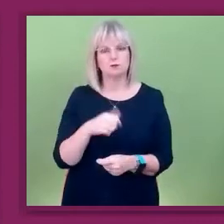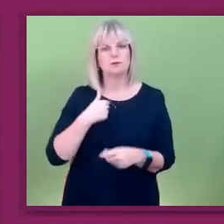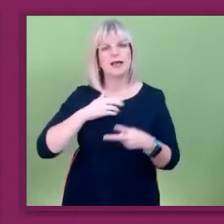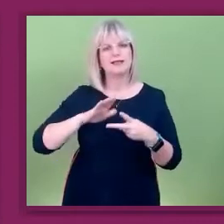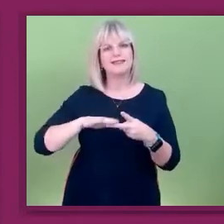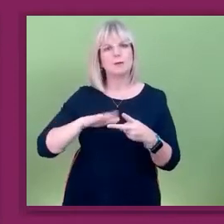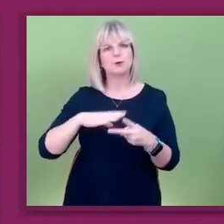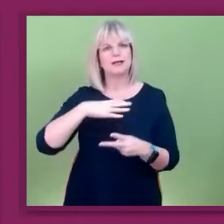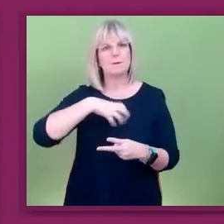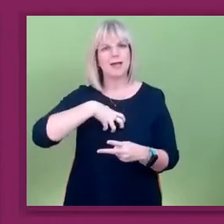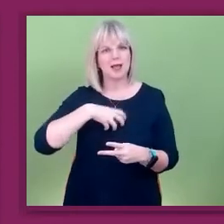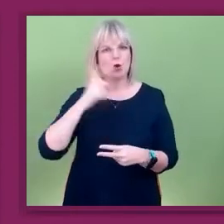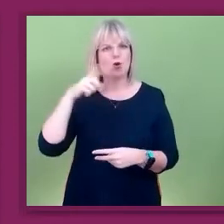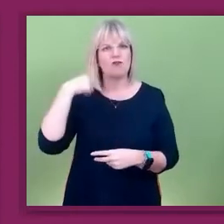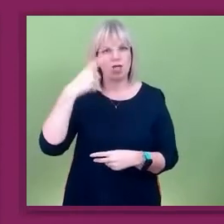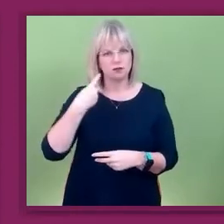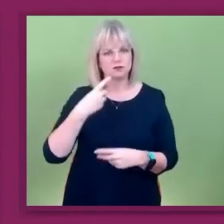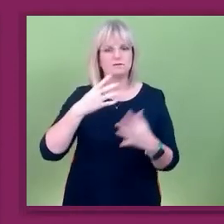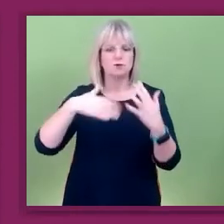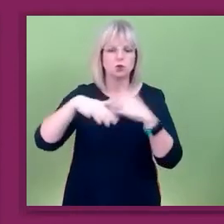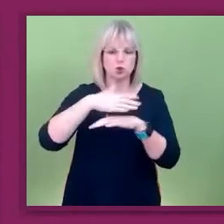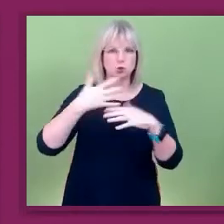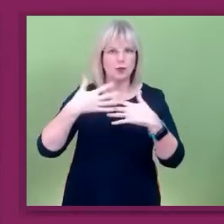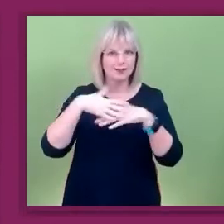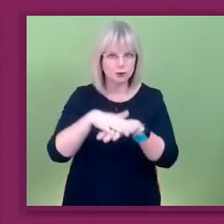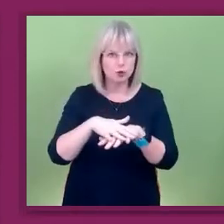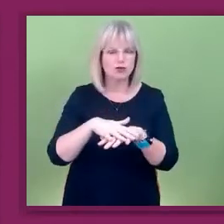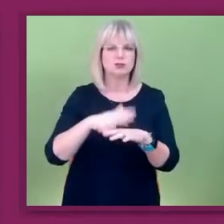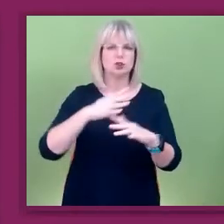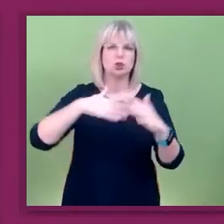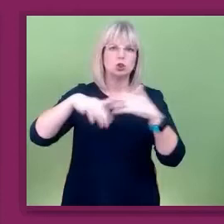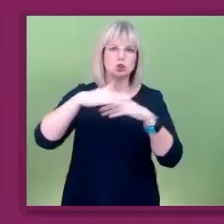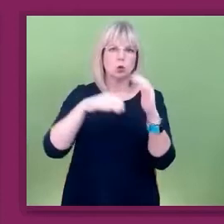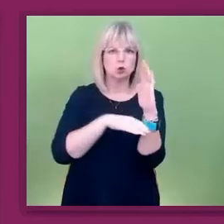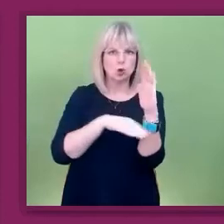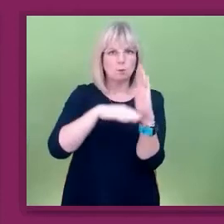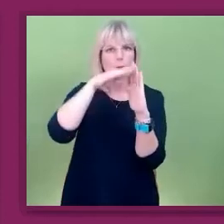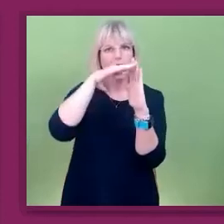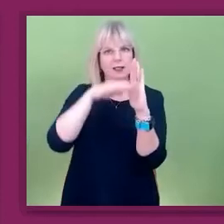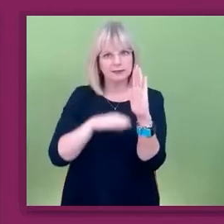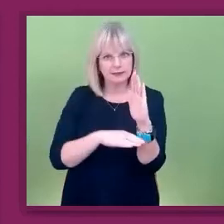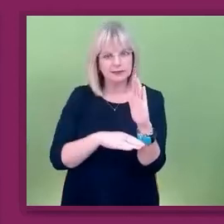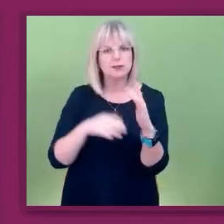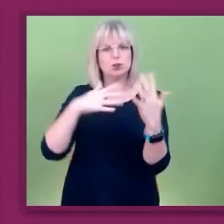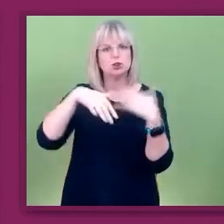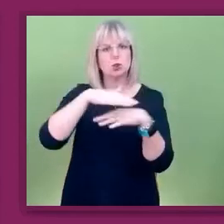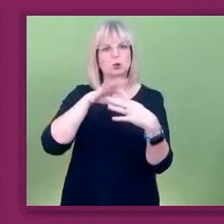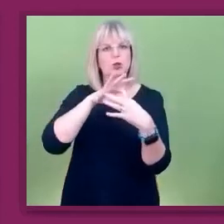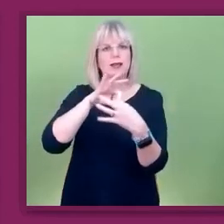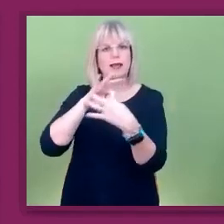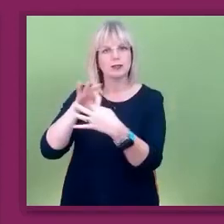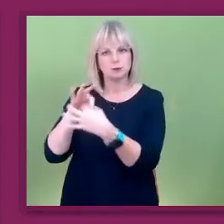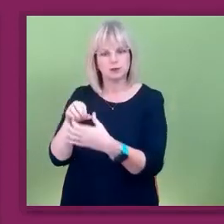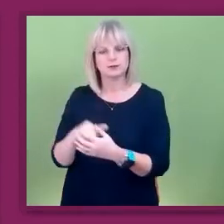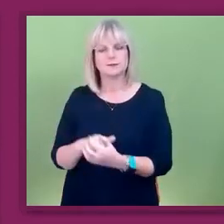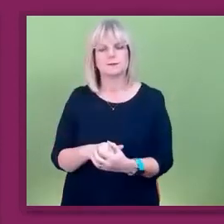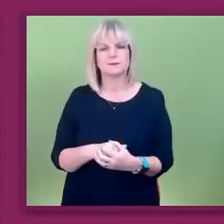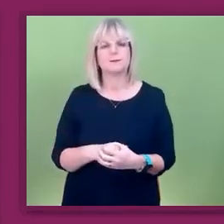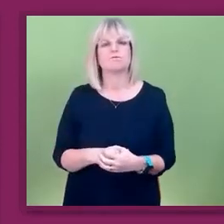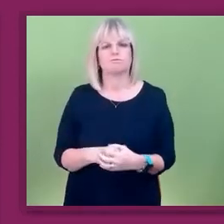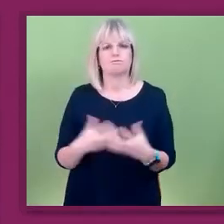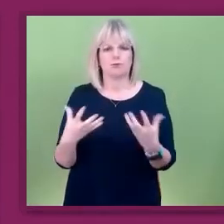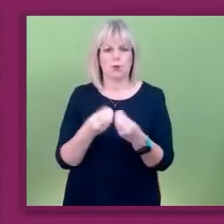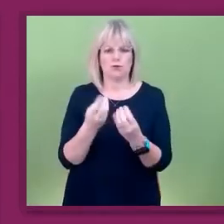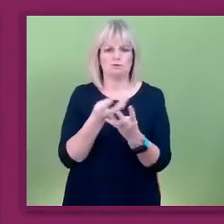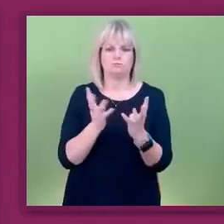Social Integration, Social Mobility and Community Engagement. And I've got with me a group of amazing women